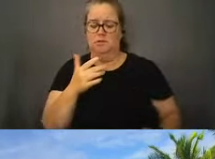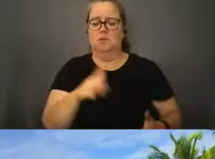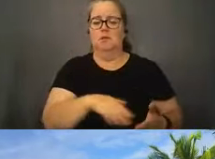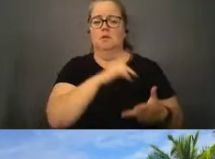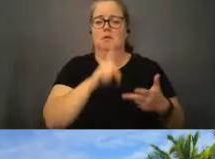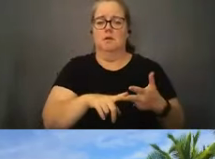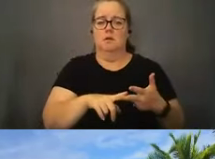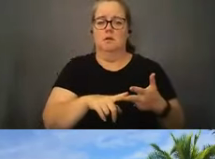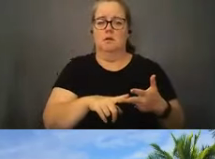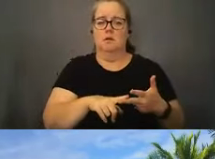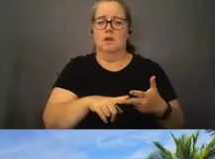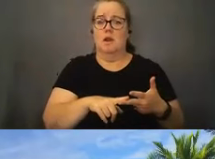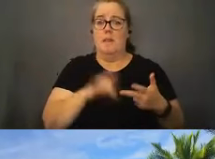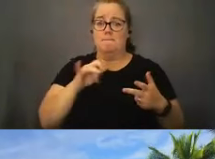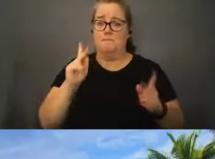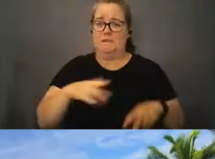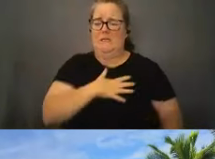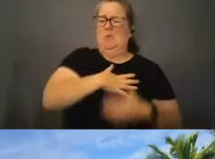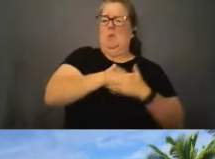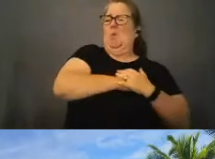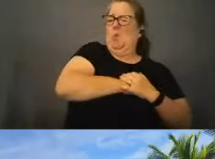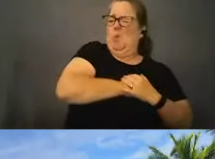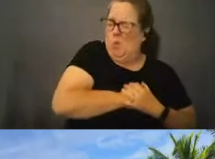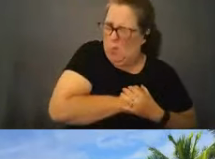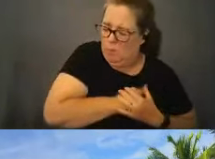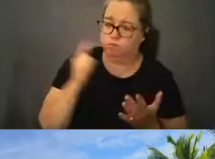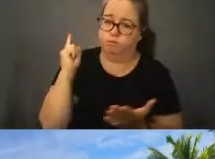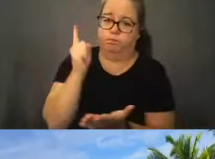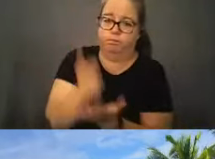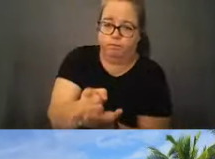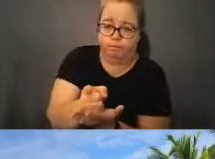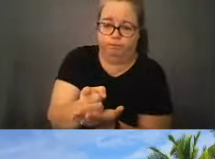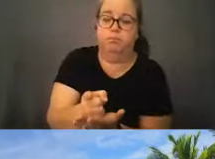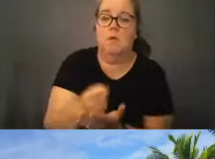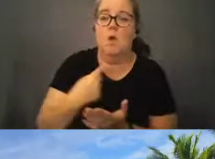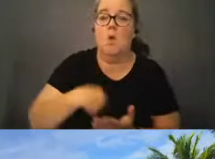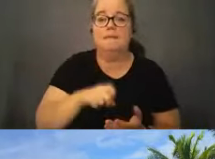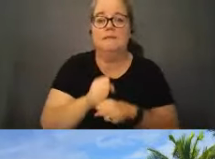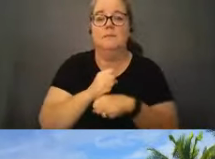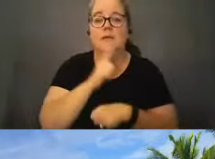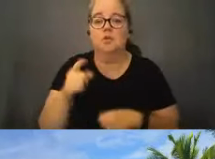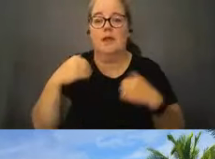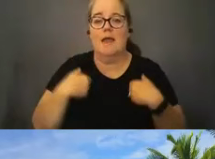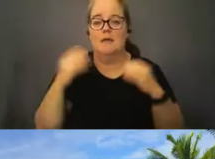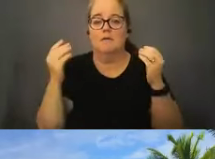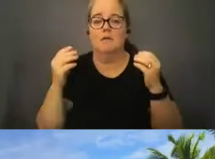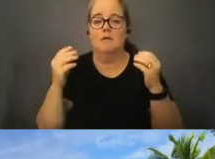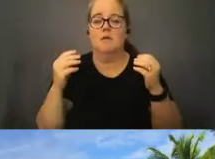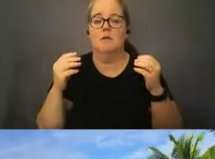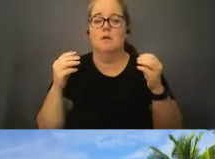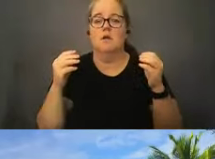just grab their heart and fall down? We need to make sure there's no more violence